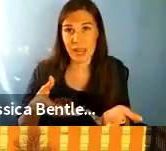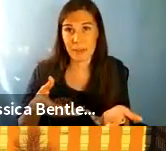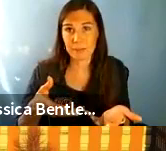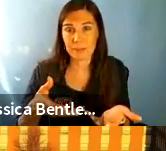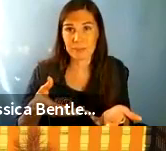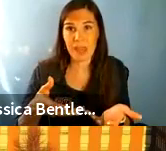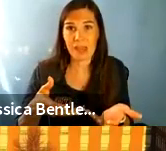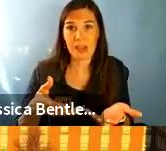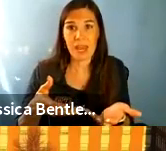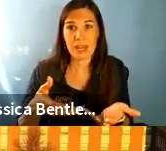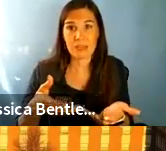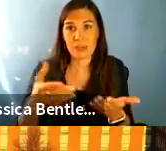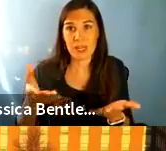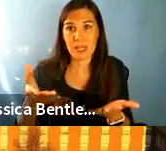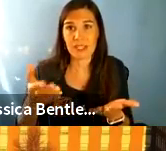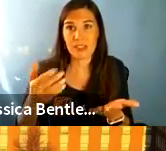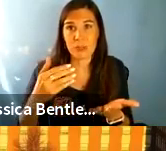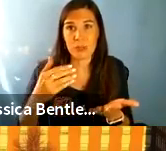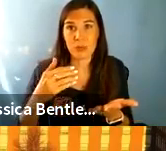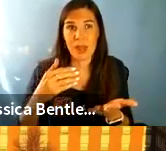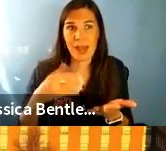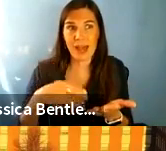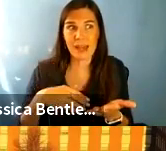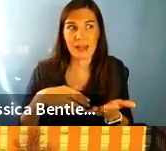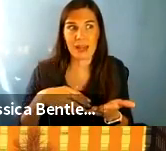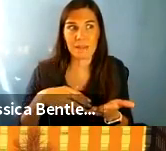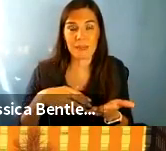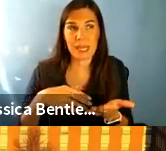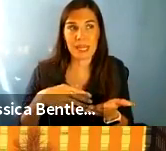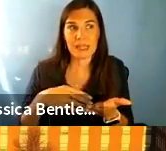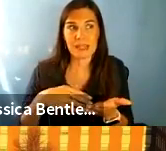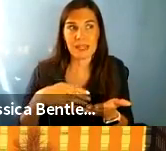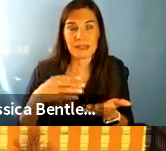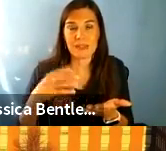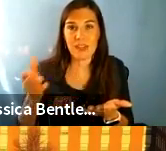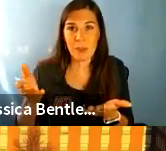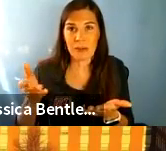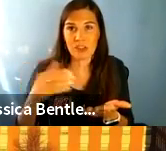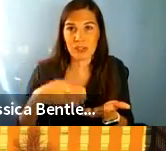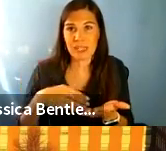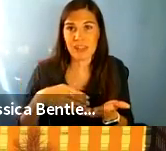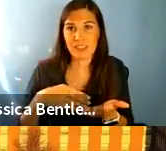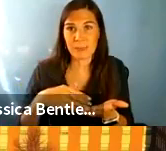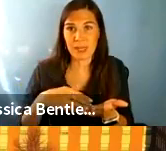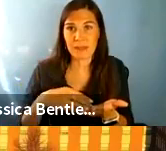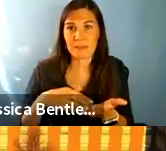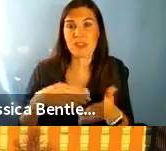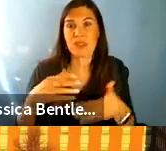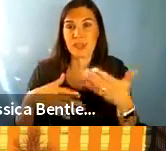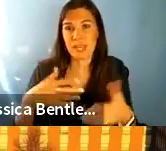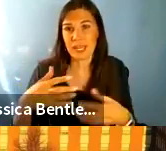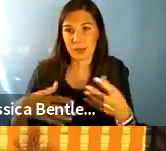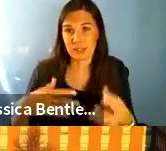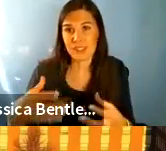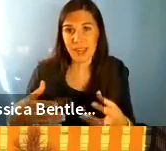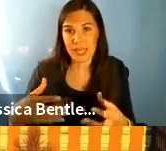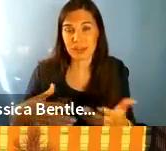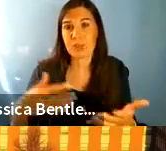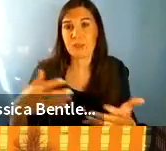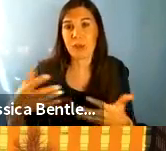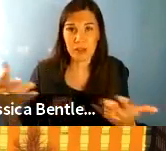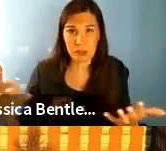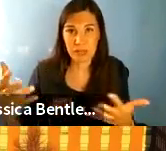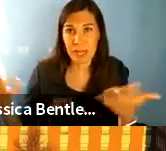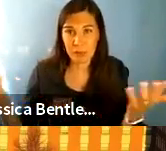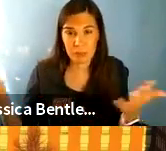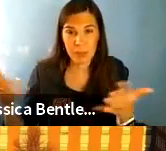ASL camp. And it was for kids who had deaf parents or a deaf sibling so that they could learn sign language